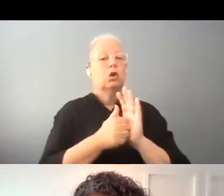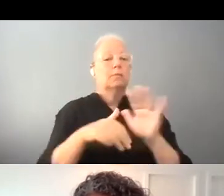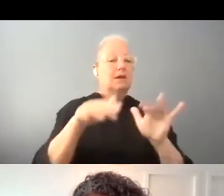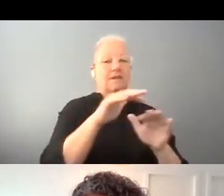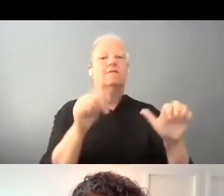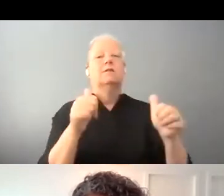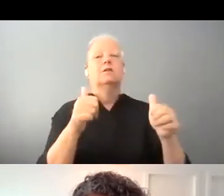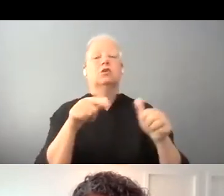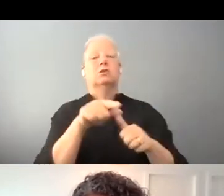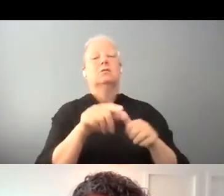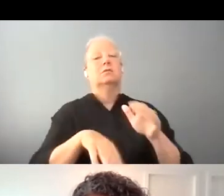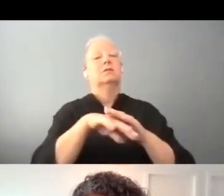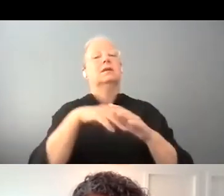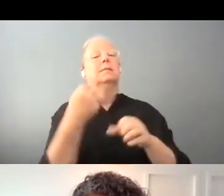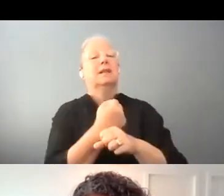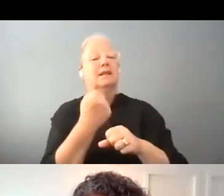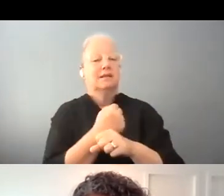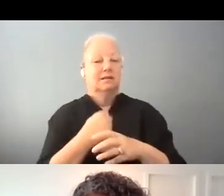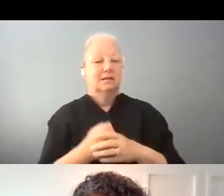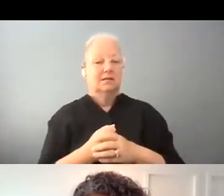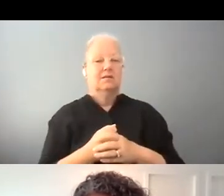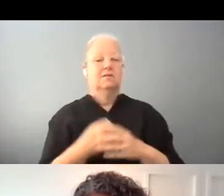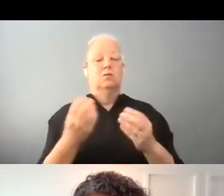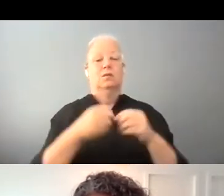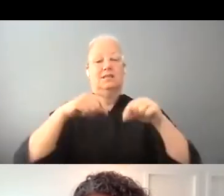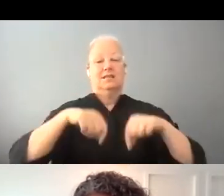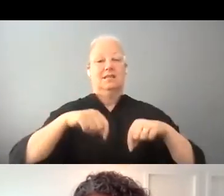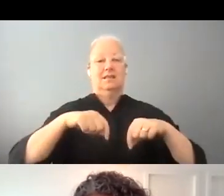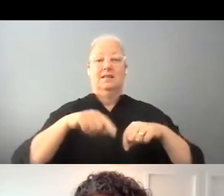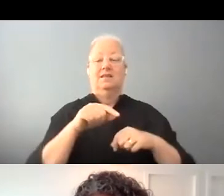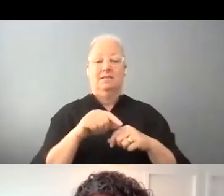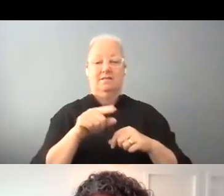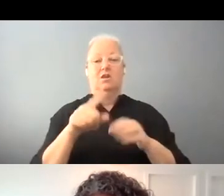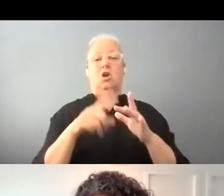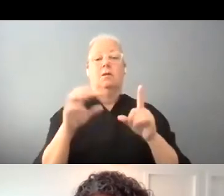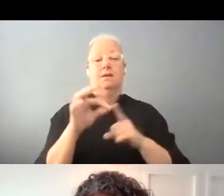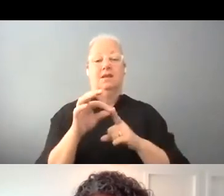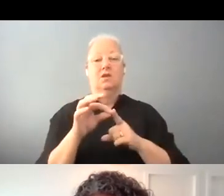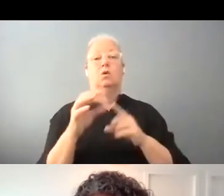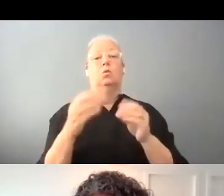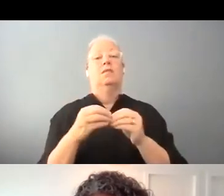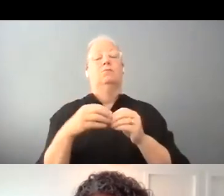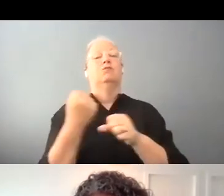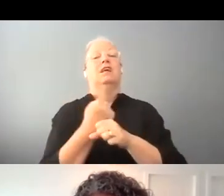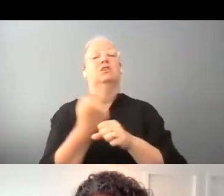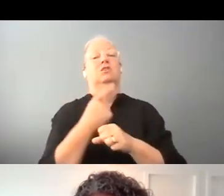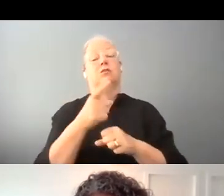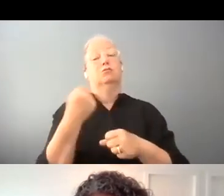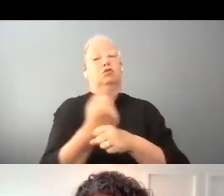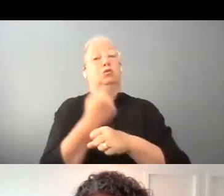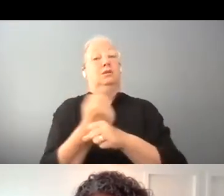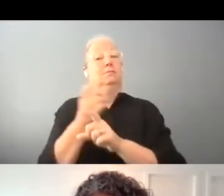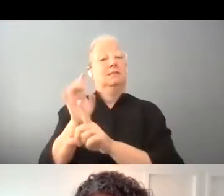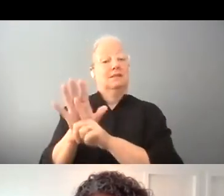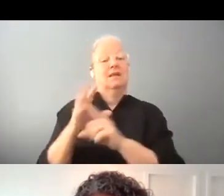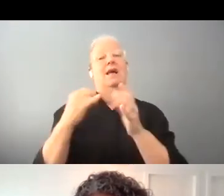production? Under Screen Australia's terms of trade, that IP retains with the production company, the producer.